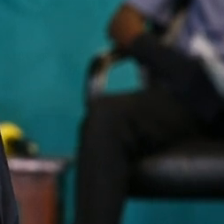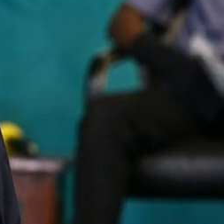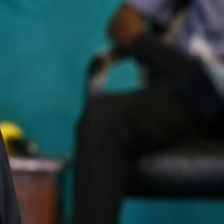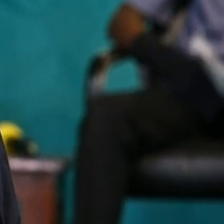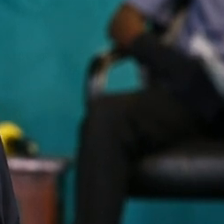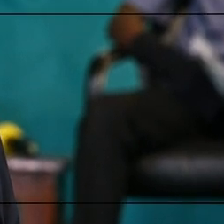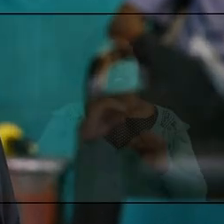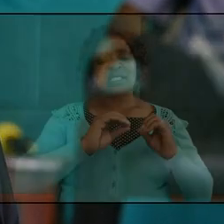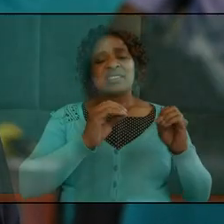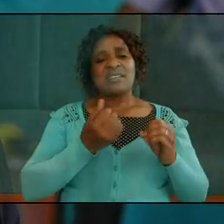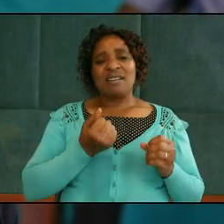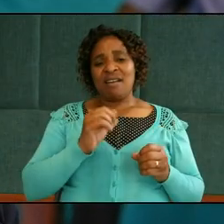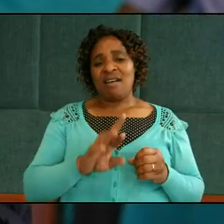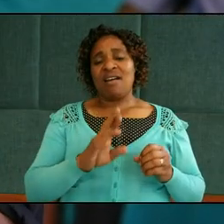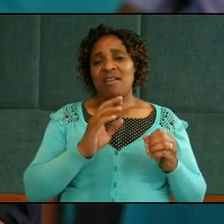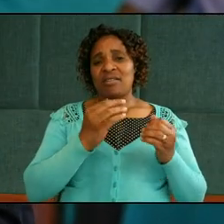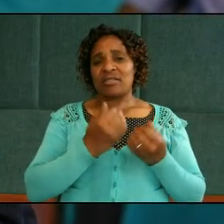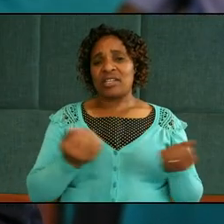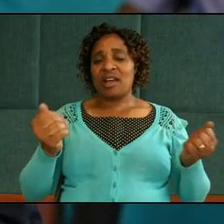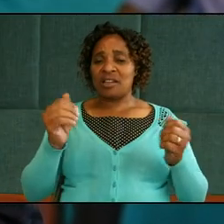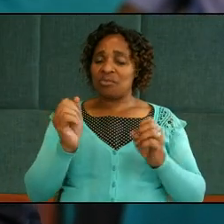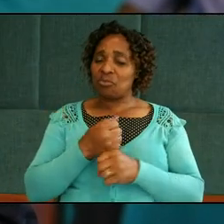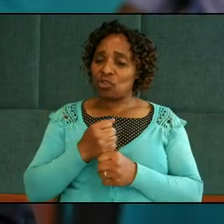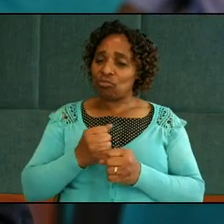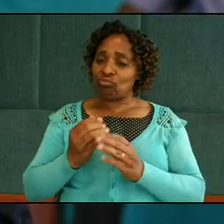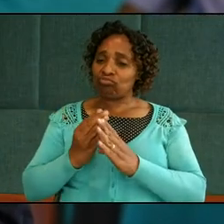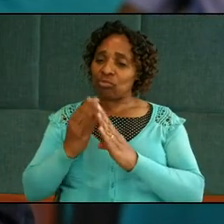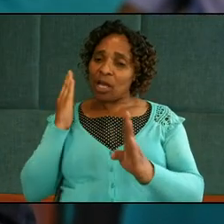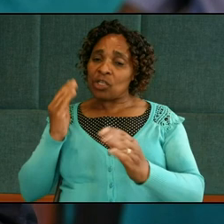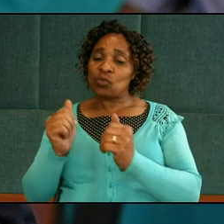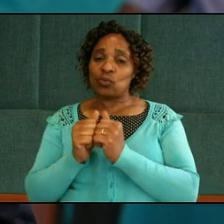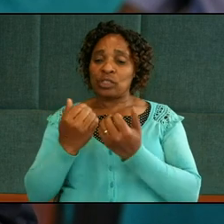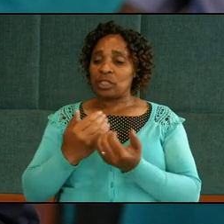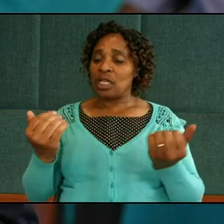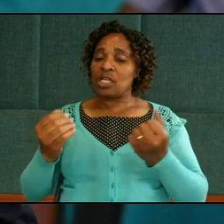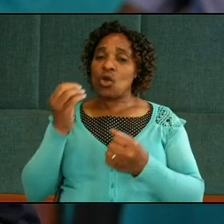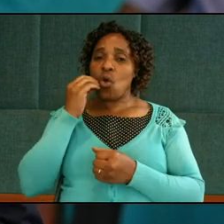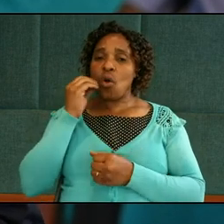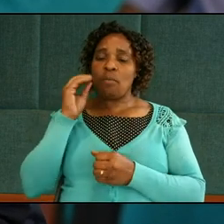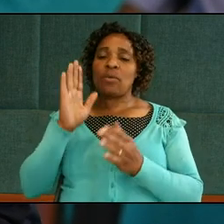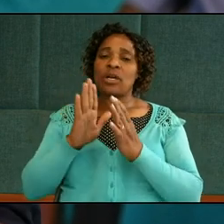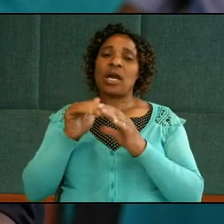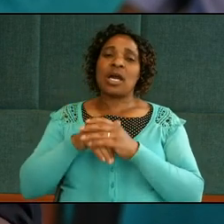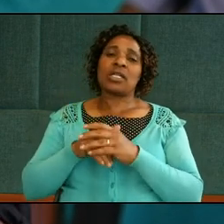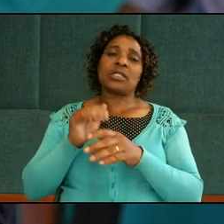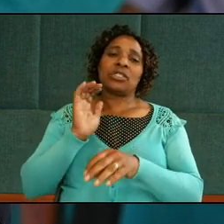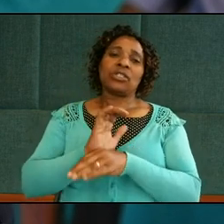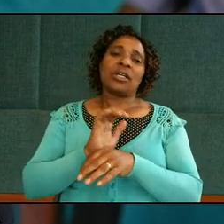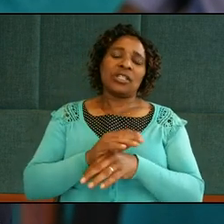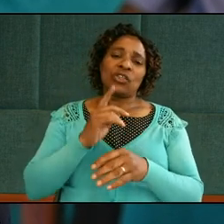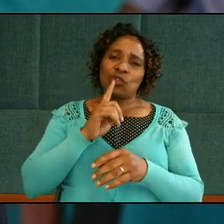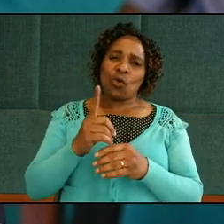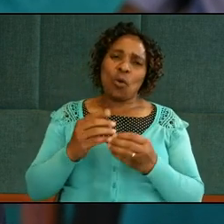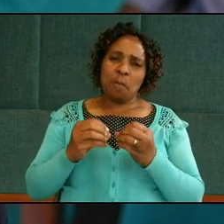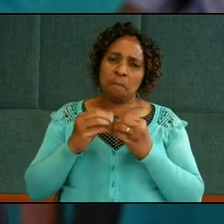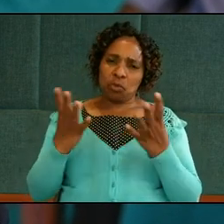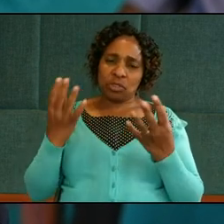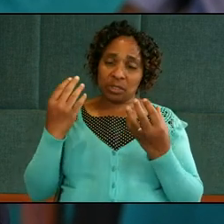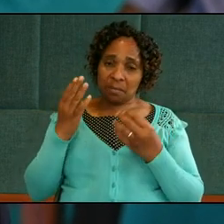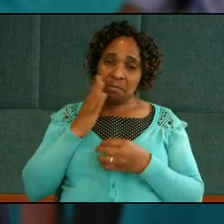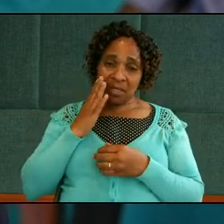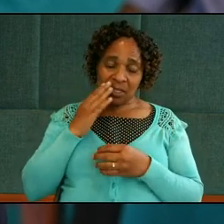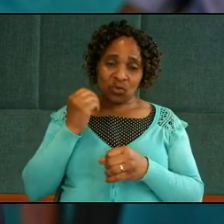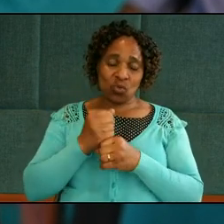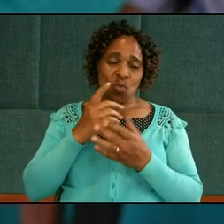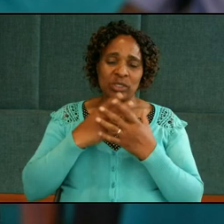what they're teaching her child at school didn't align with what her child was being taught at home and at church. And so, as most mothers would do, she